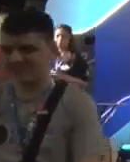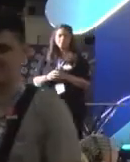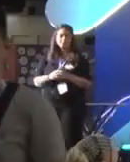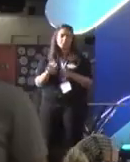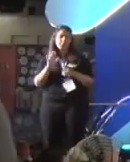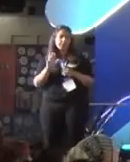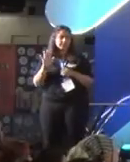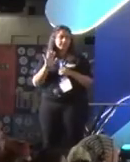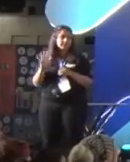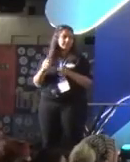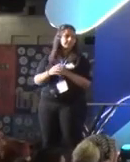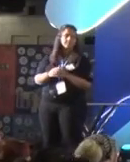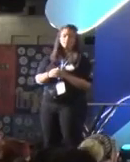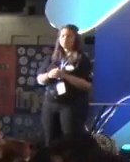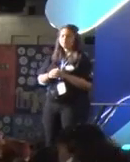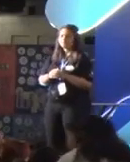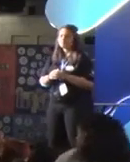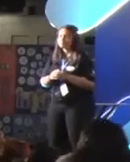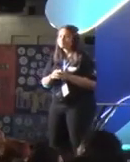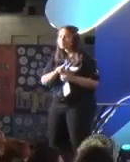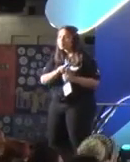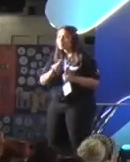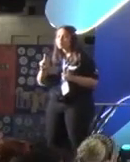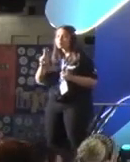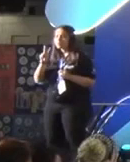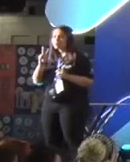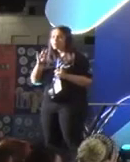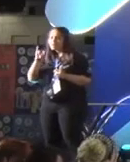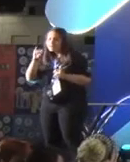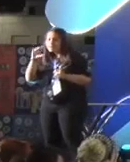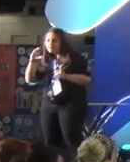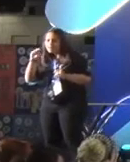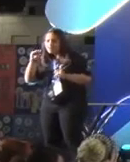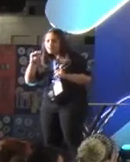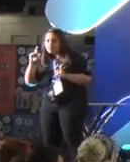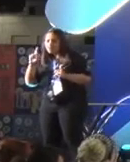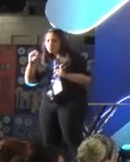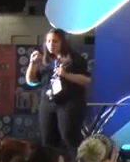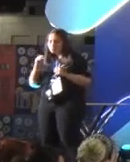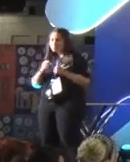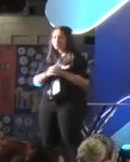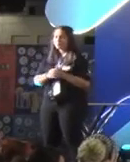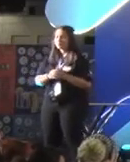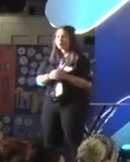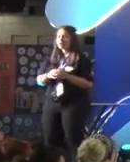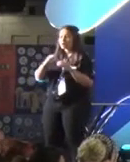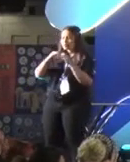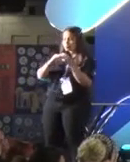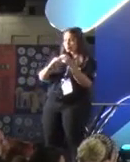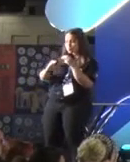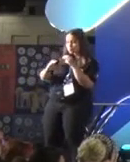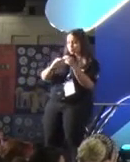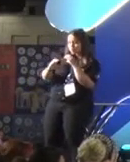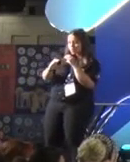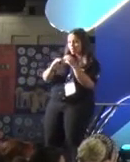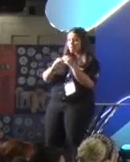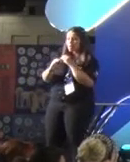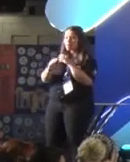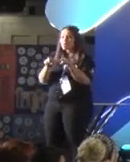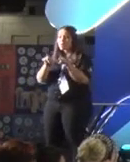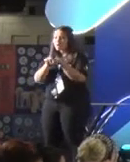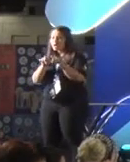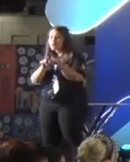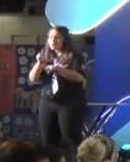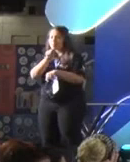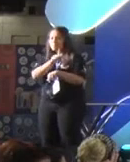Hi. Well, my name is Icaro. Hi. And I am an engineer and physics teacher. First of